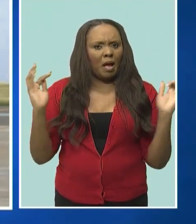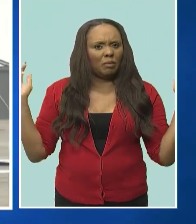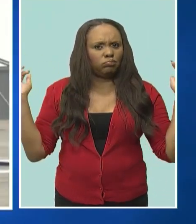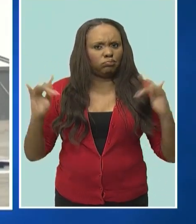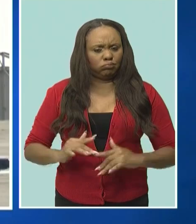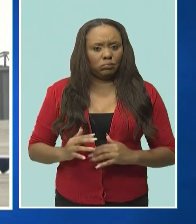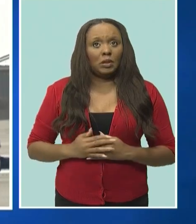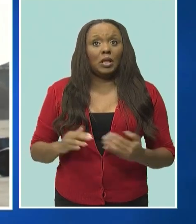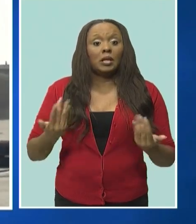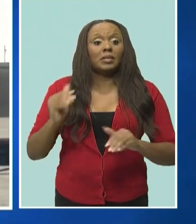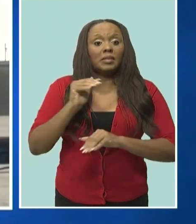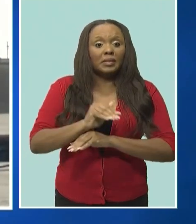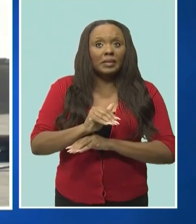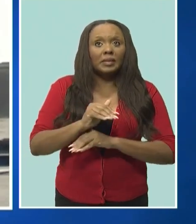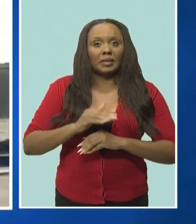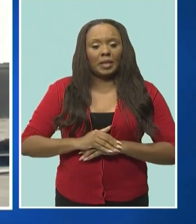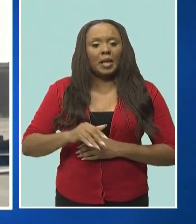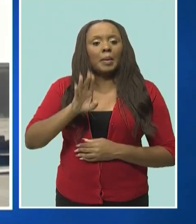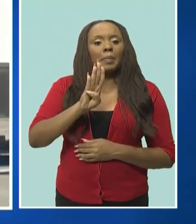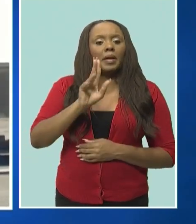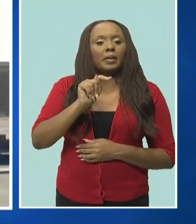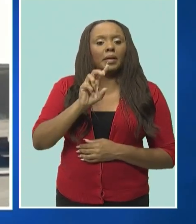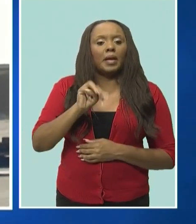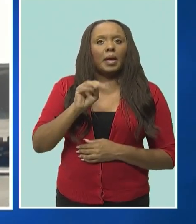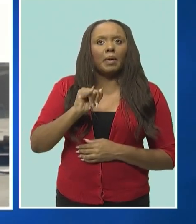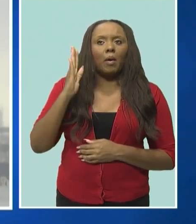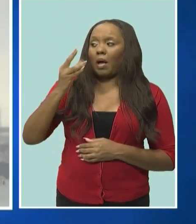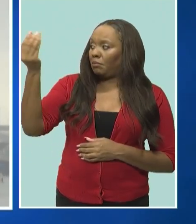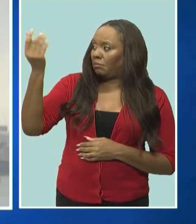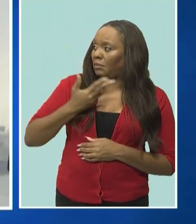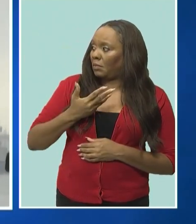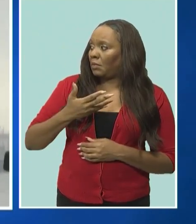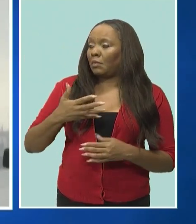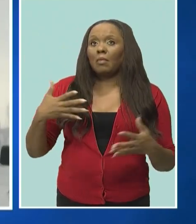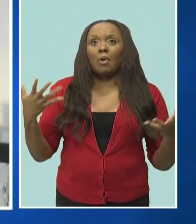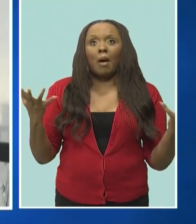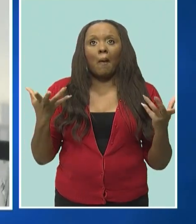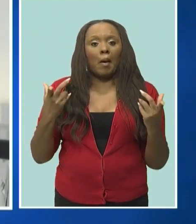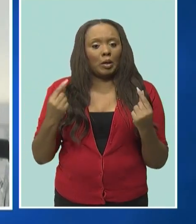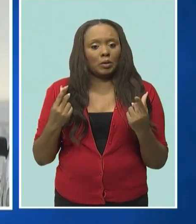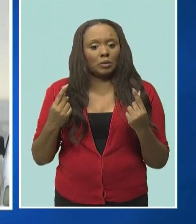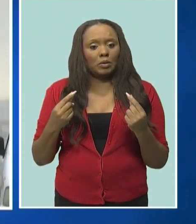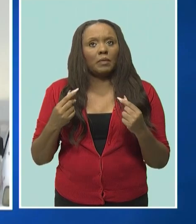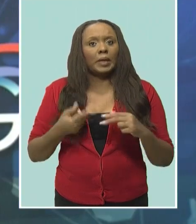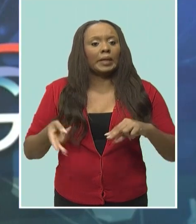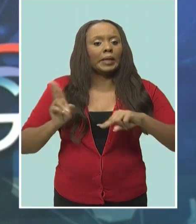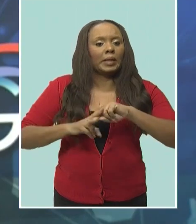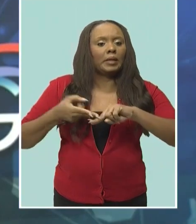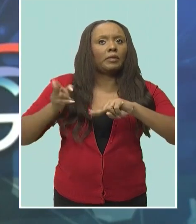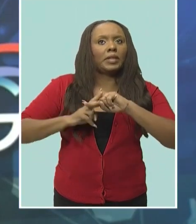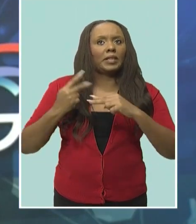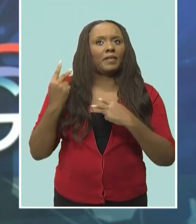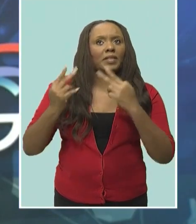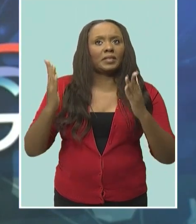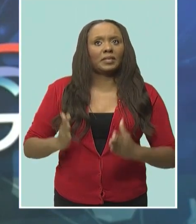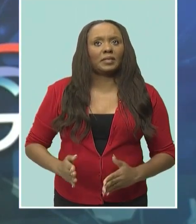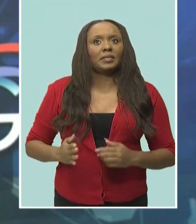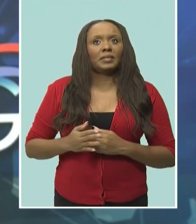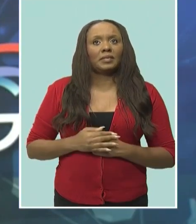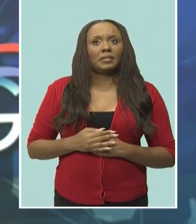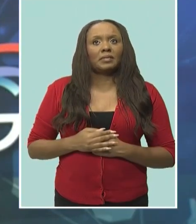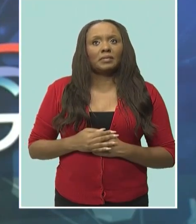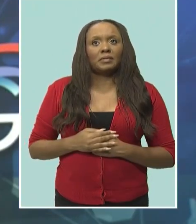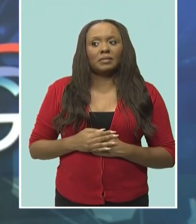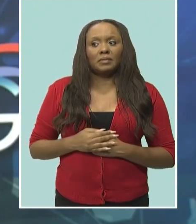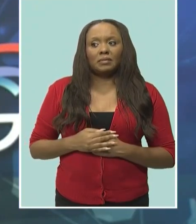Barbados. Tonight, we'll hear from the BTMI about what it is doing to increase visitor arrivals to the island. To give us more information on